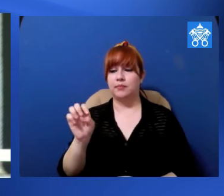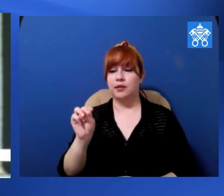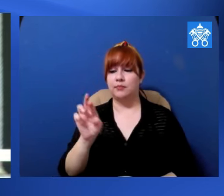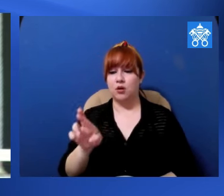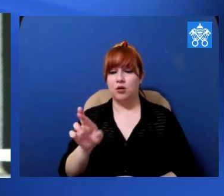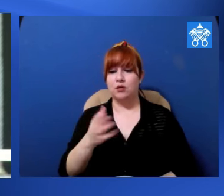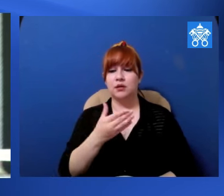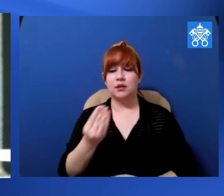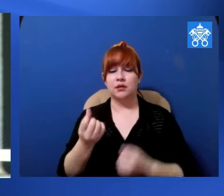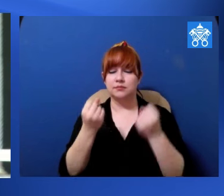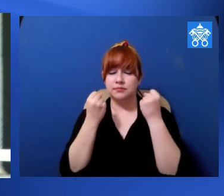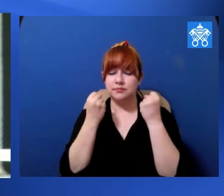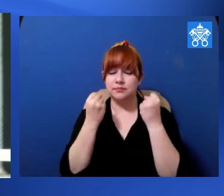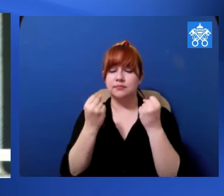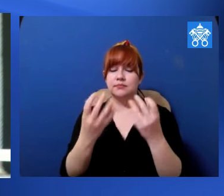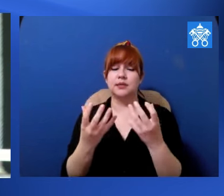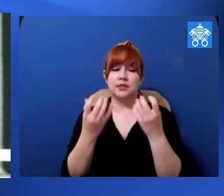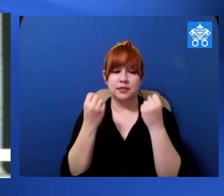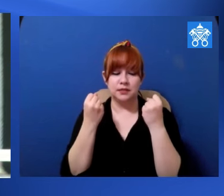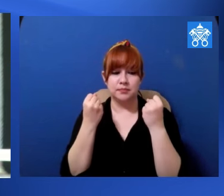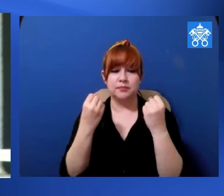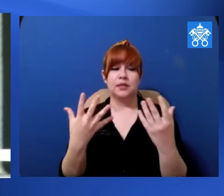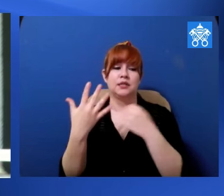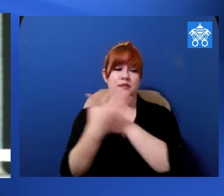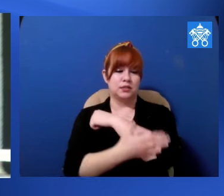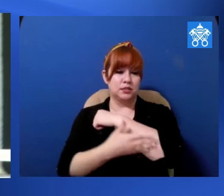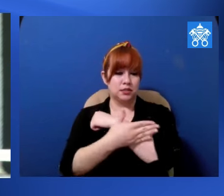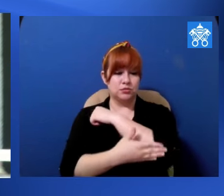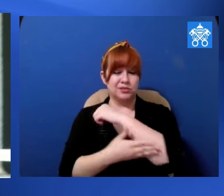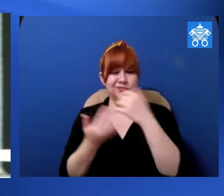Let us not forget Myanmar and so many